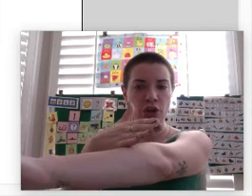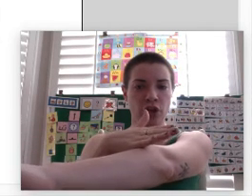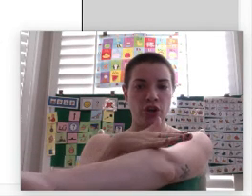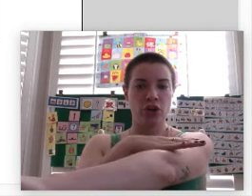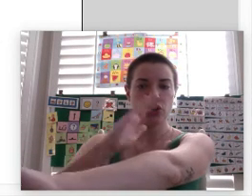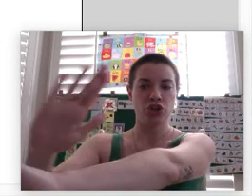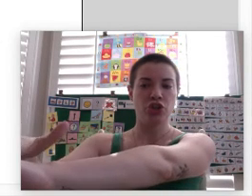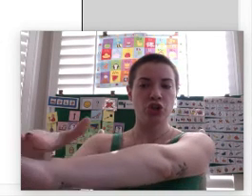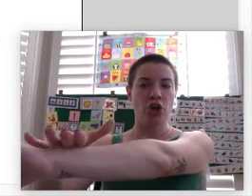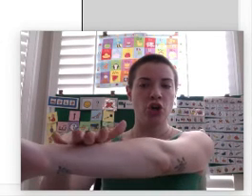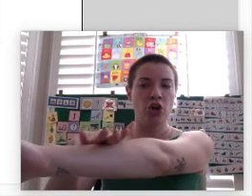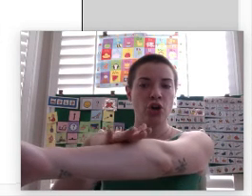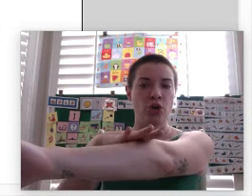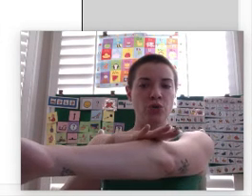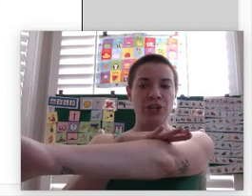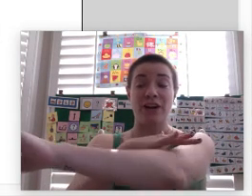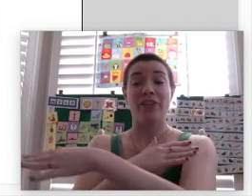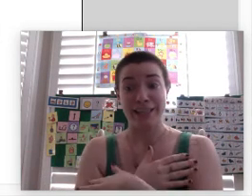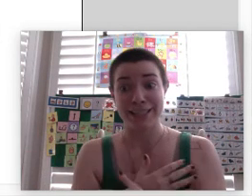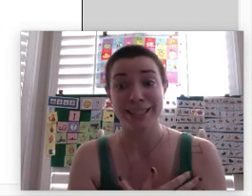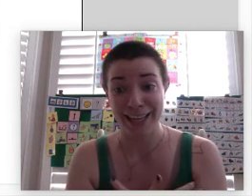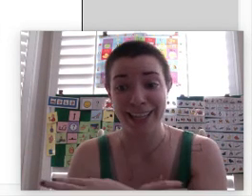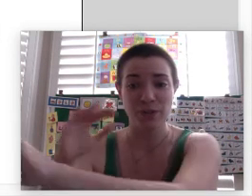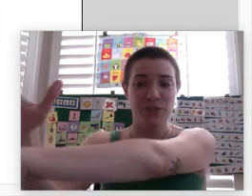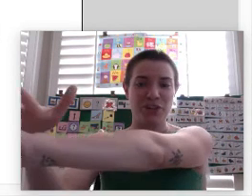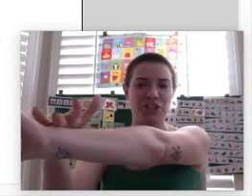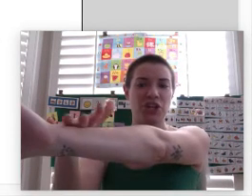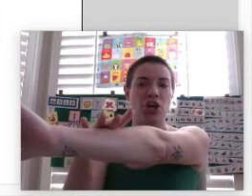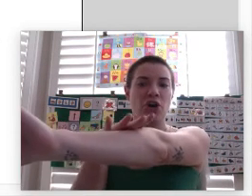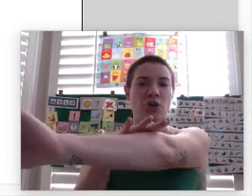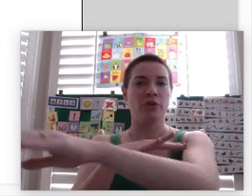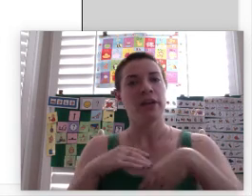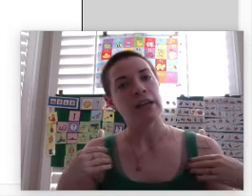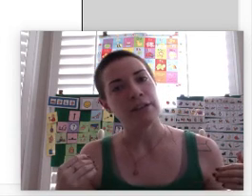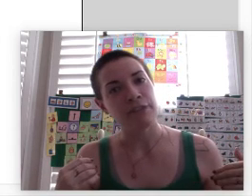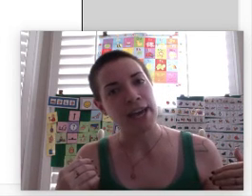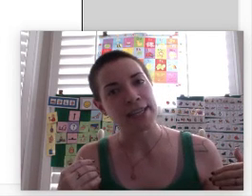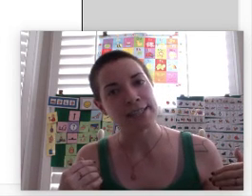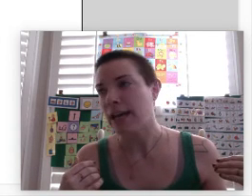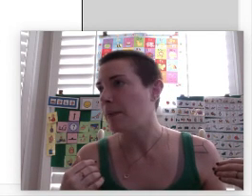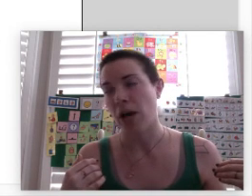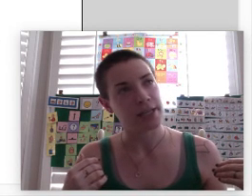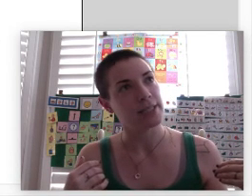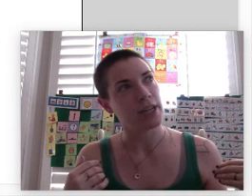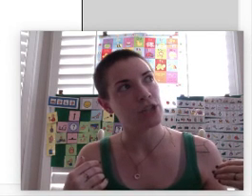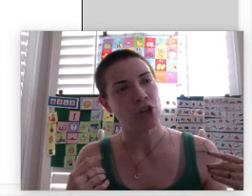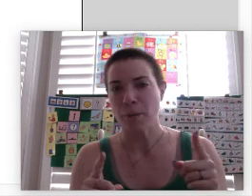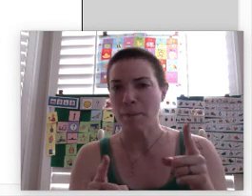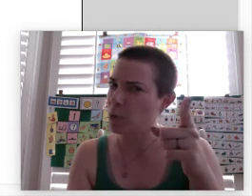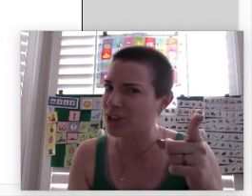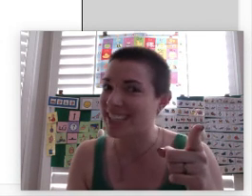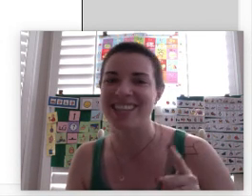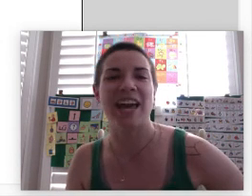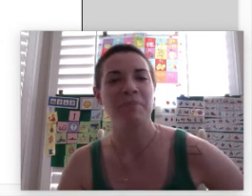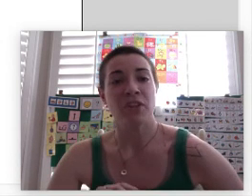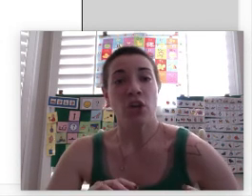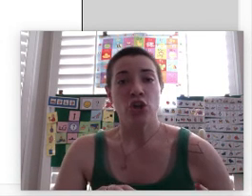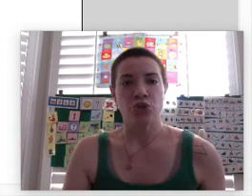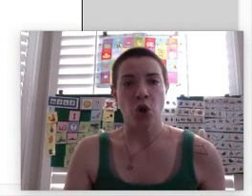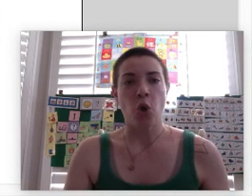slowly. Slow down, that is the sign language for slow. Fast, I'm honestly not sure, but we'll get to